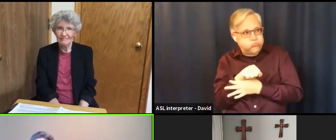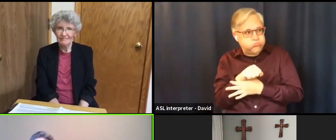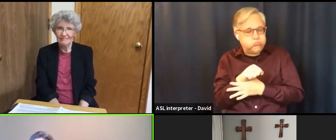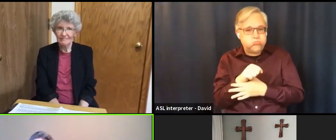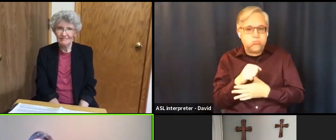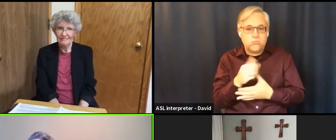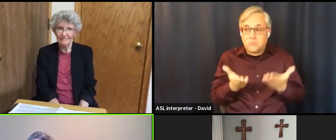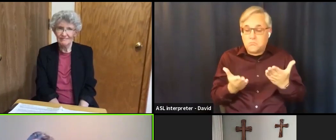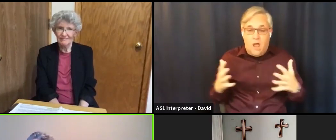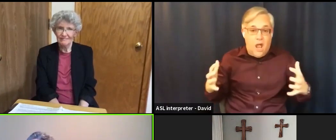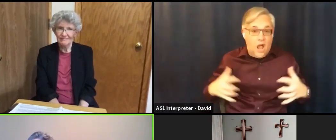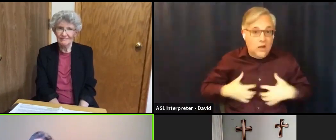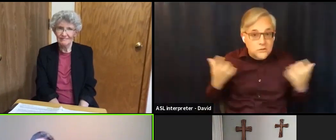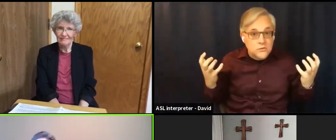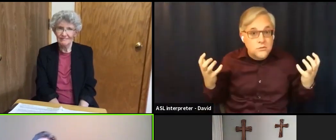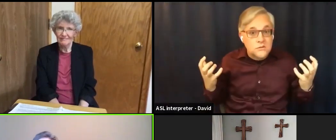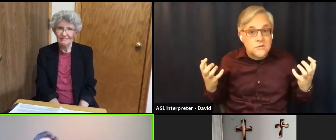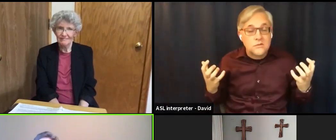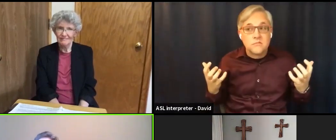angry,